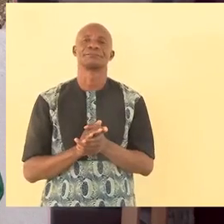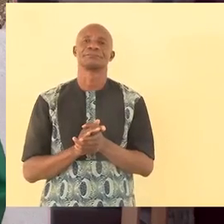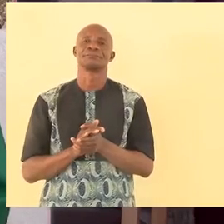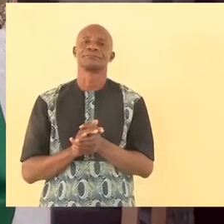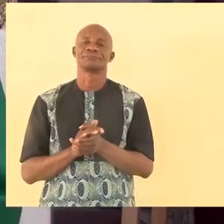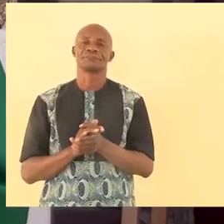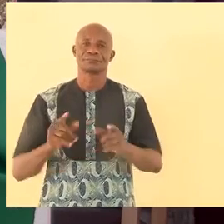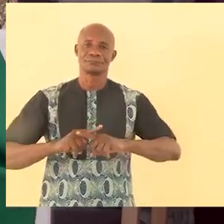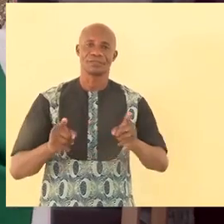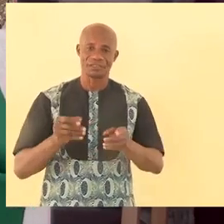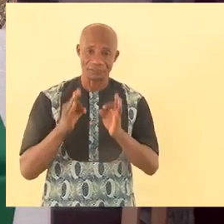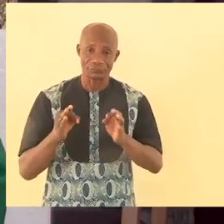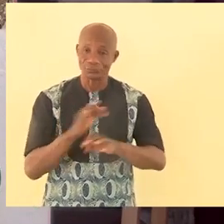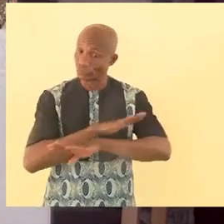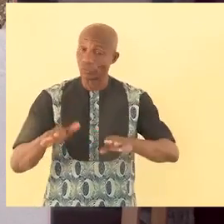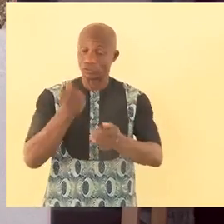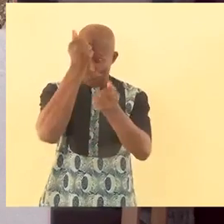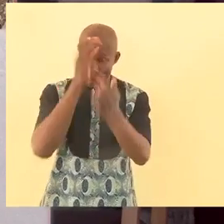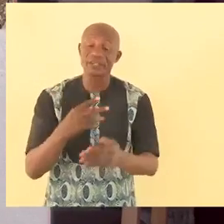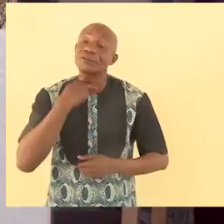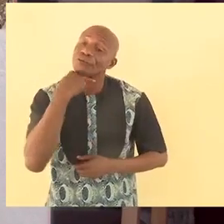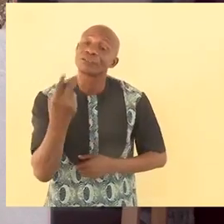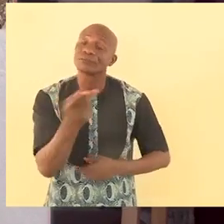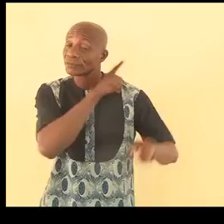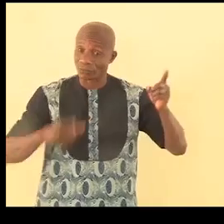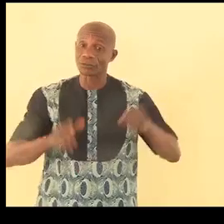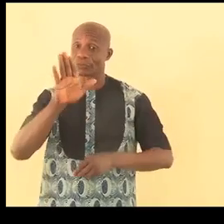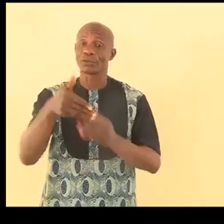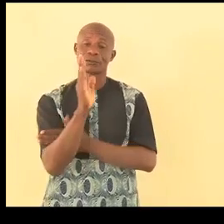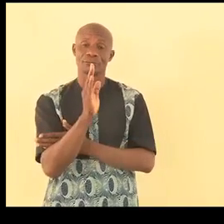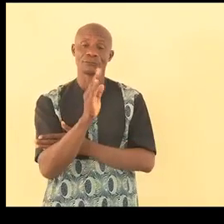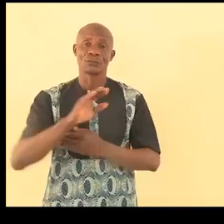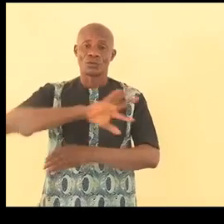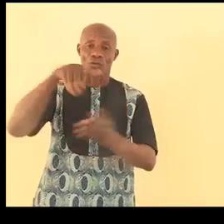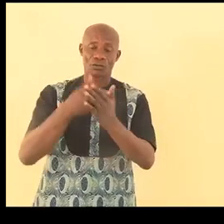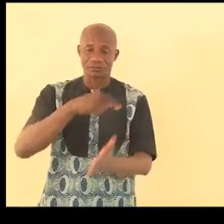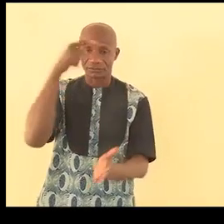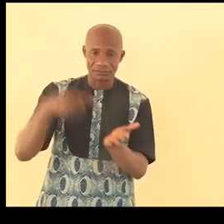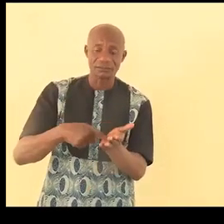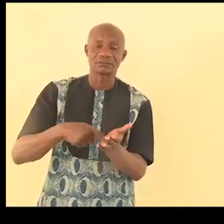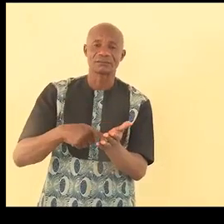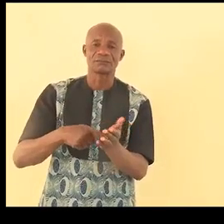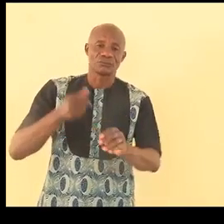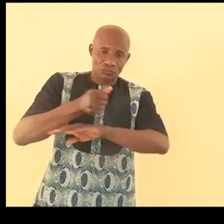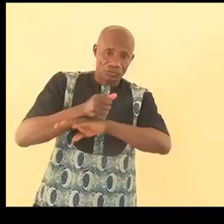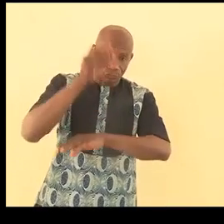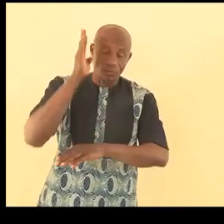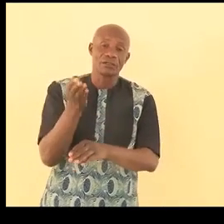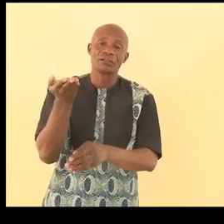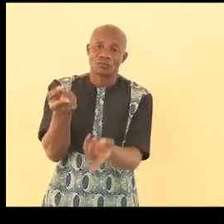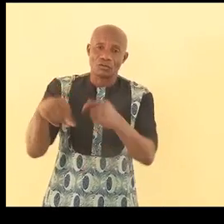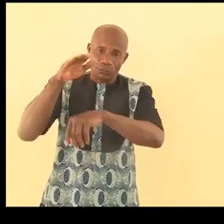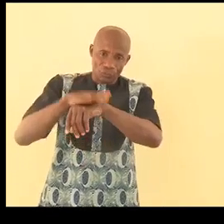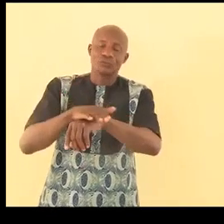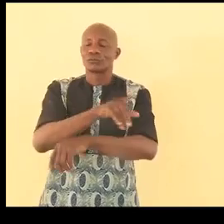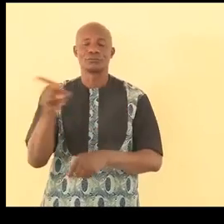But if you do not obey the voice of the Lord your God, then all these curses shall come